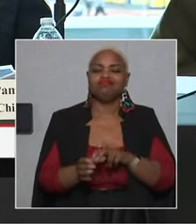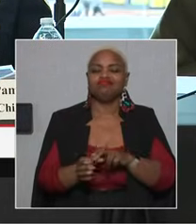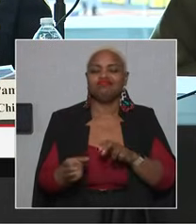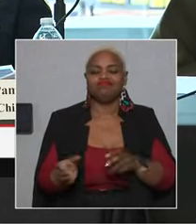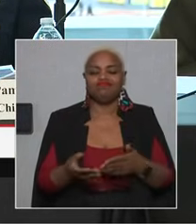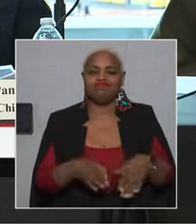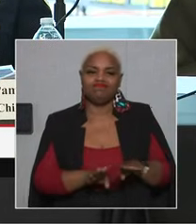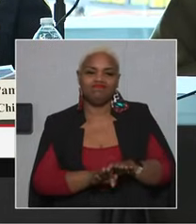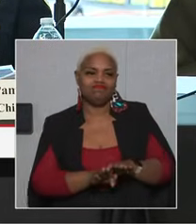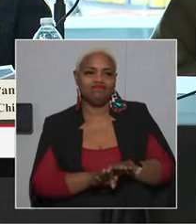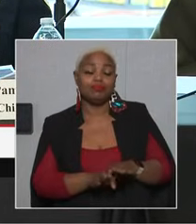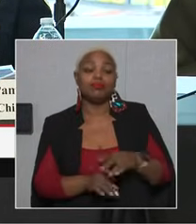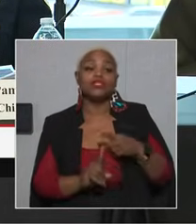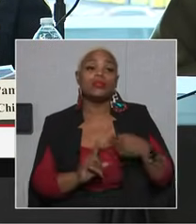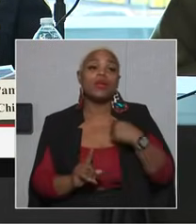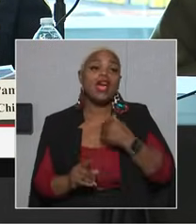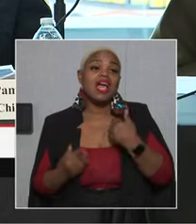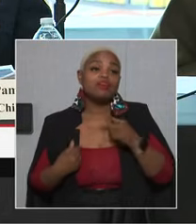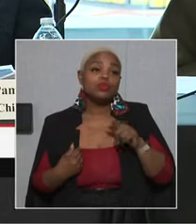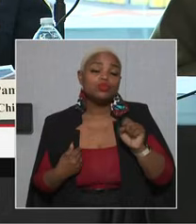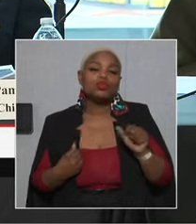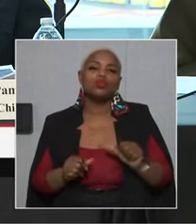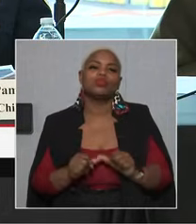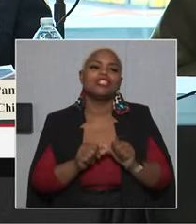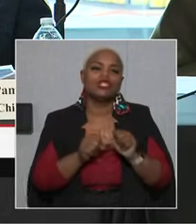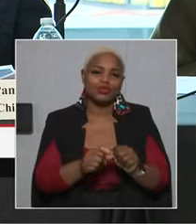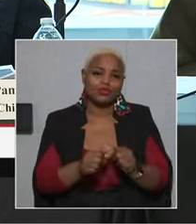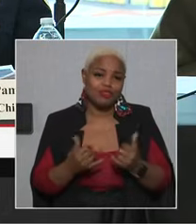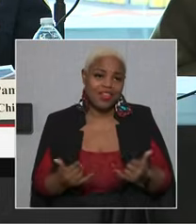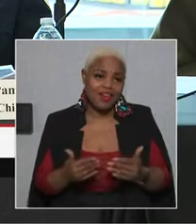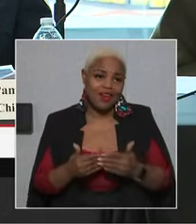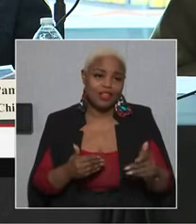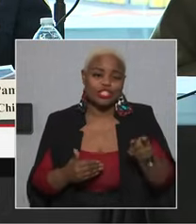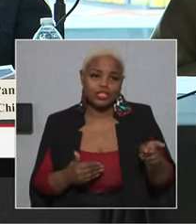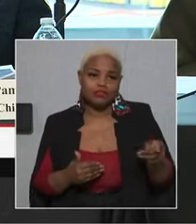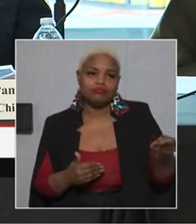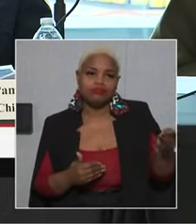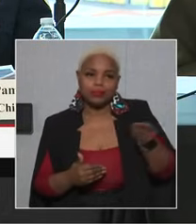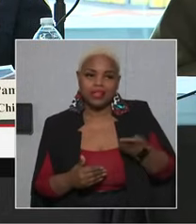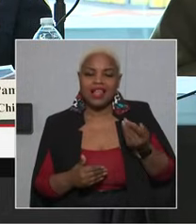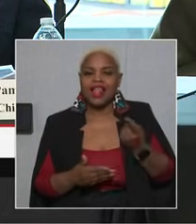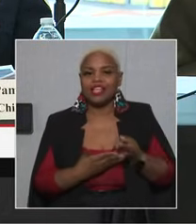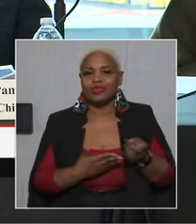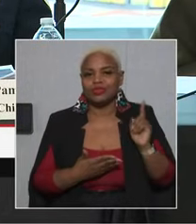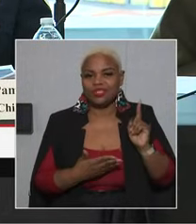to advance. And the chief submitted her resignation last week.